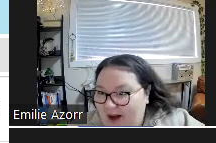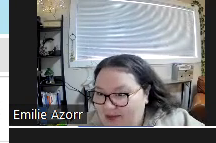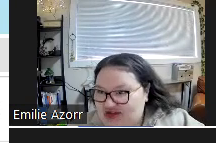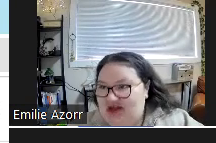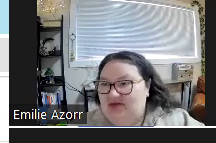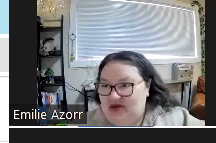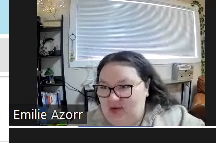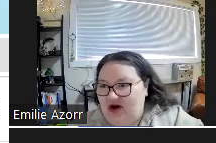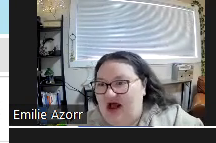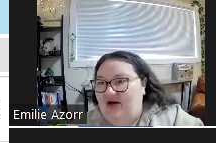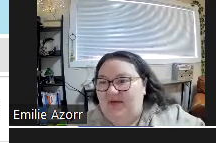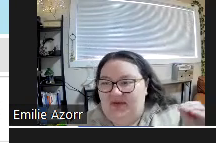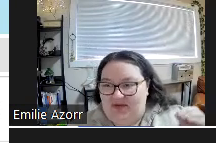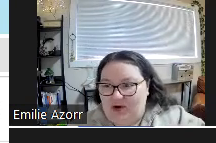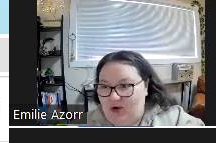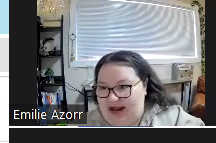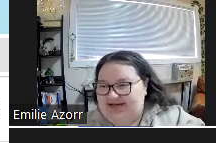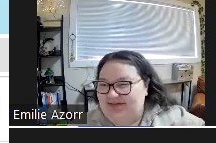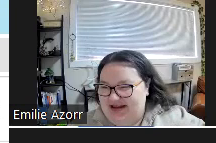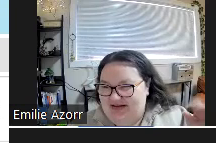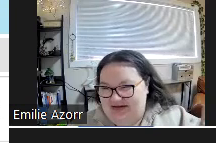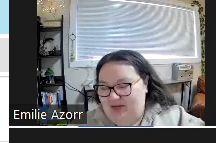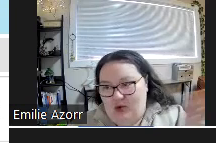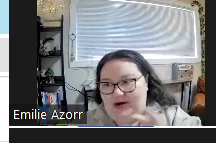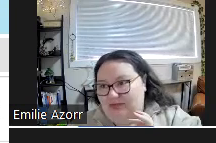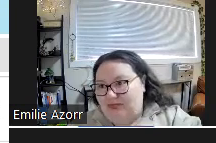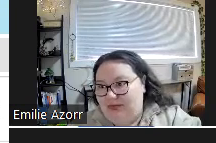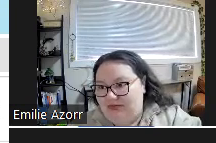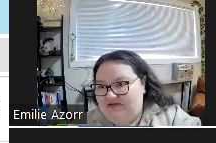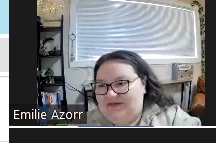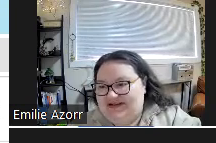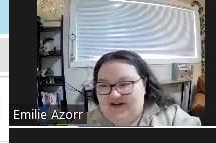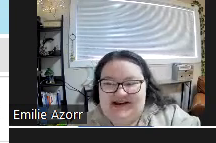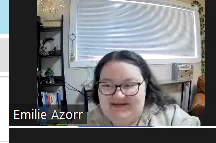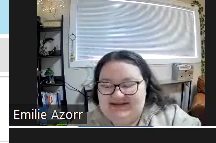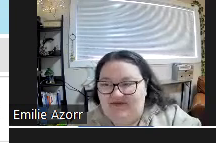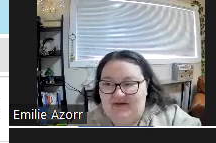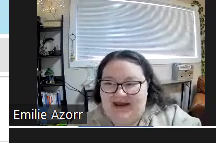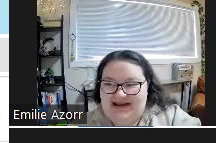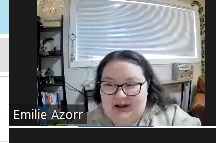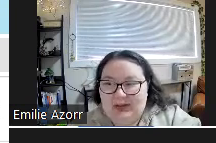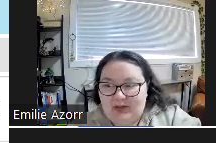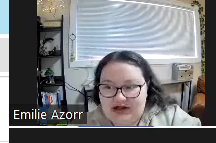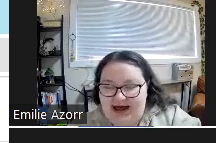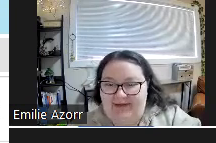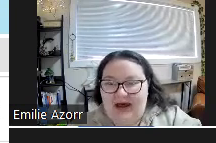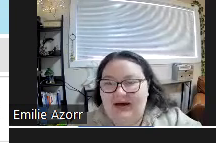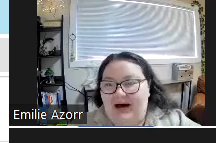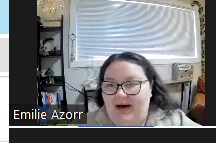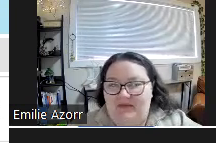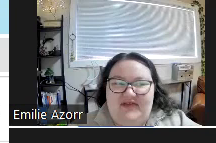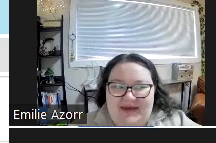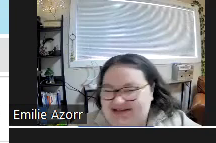we'll have the publishing, the URL, the recording, some of the more specific stuff that might take a little bit more